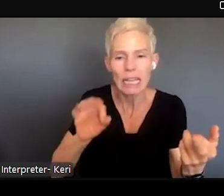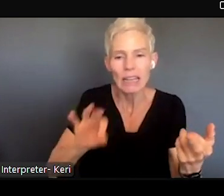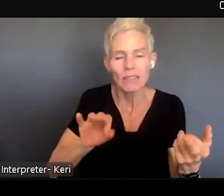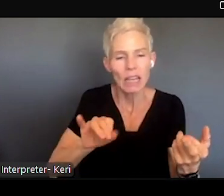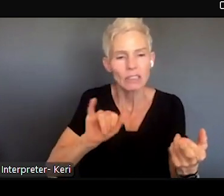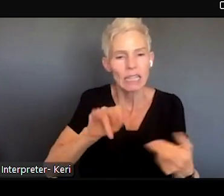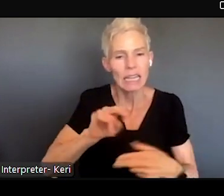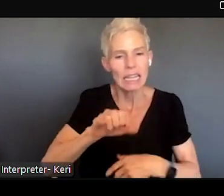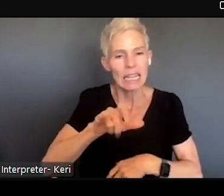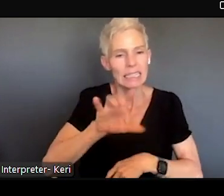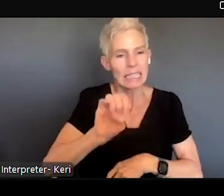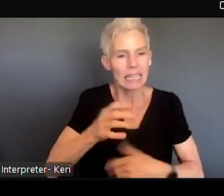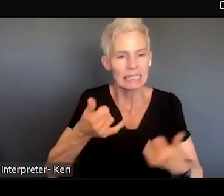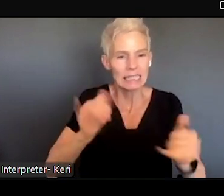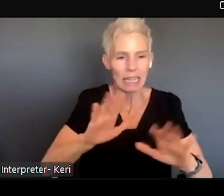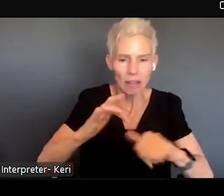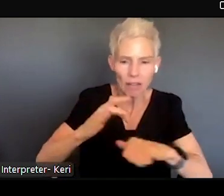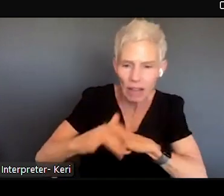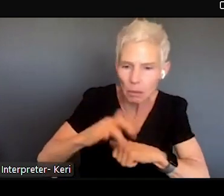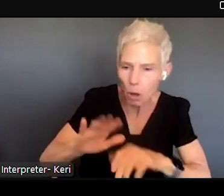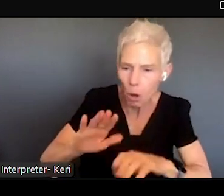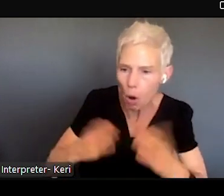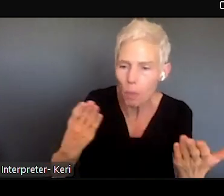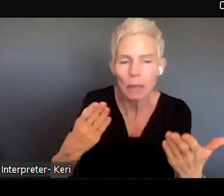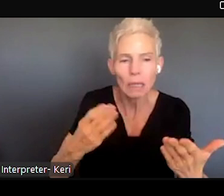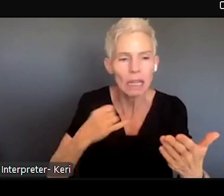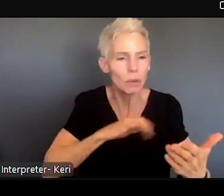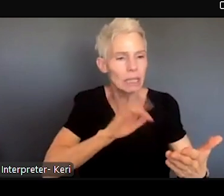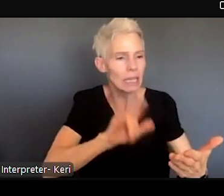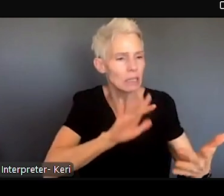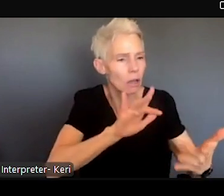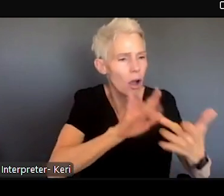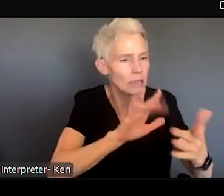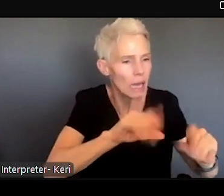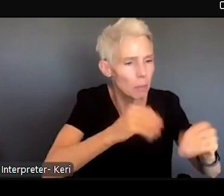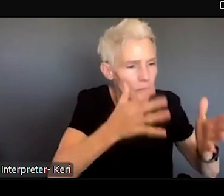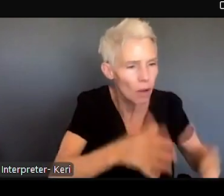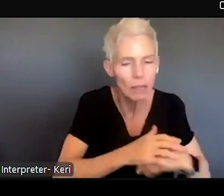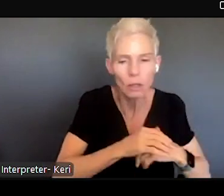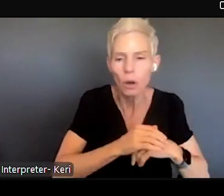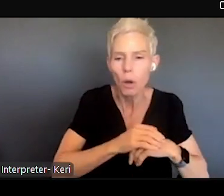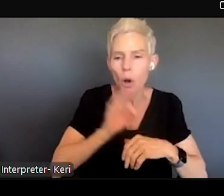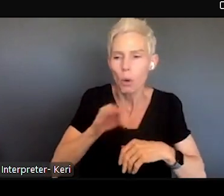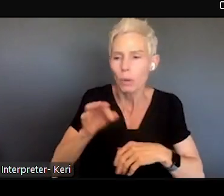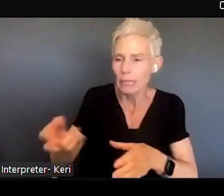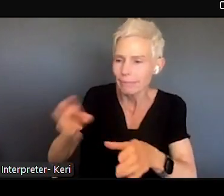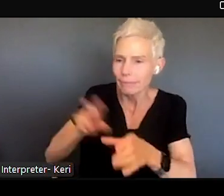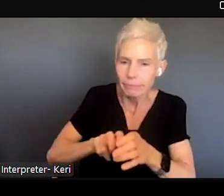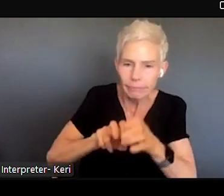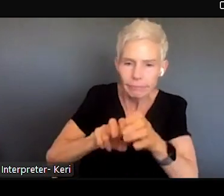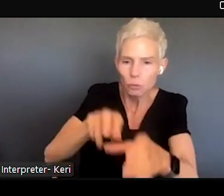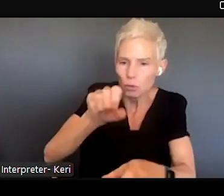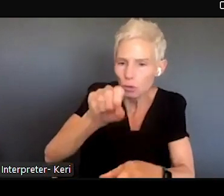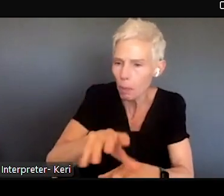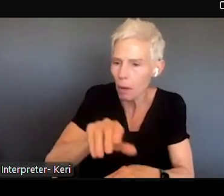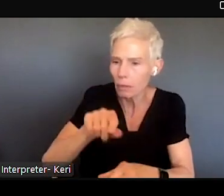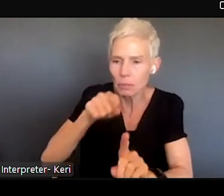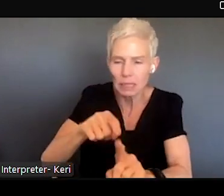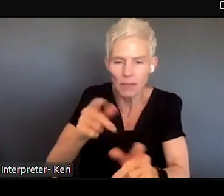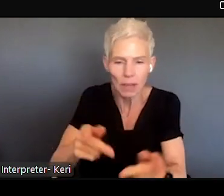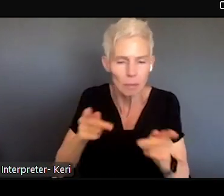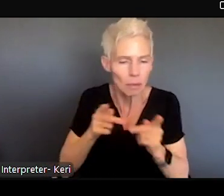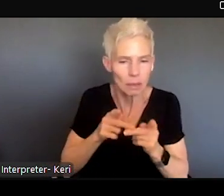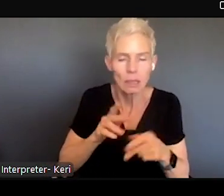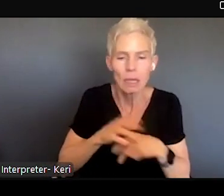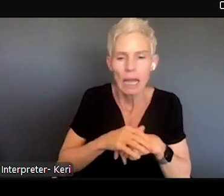at a certain time of day, if we need to help contact a provider, or if we need to do a transport, we're all able to communicate and get that information to